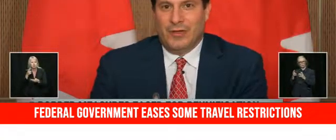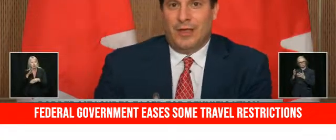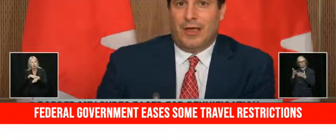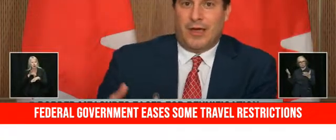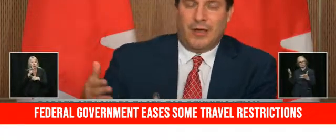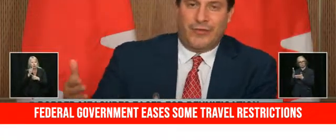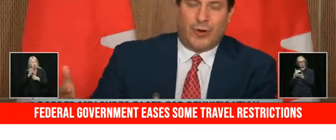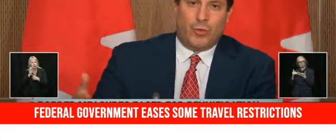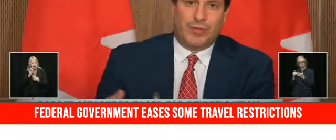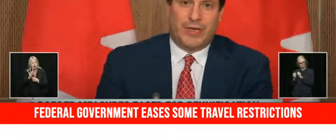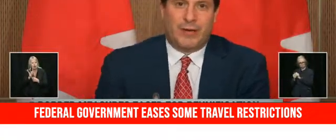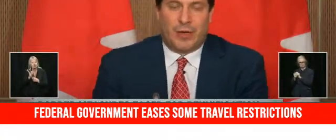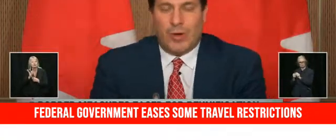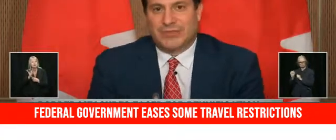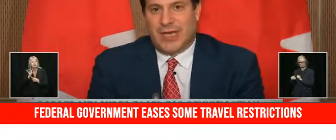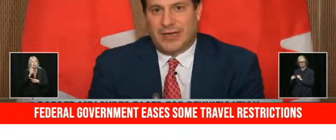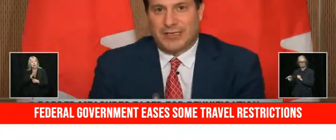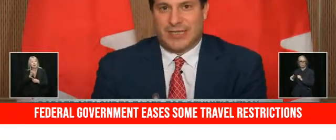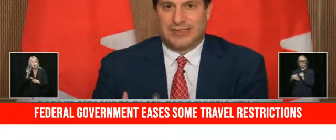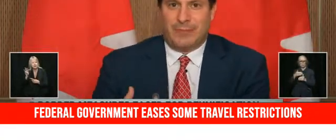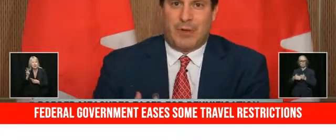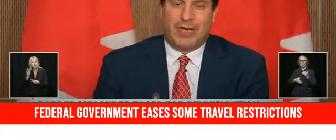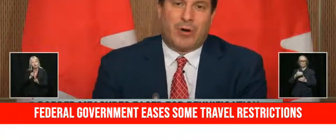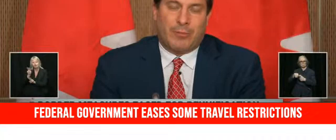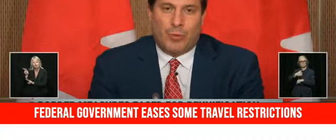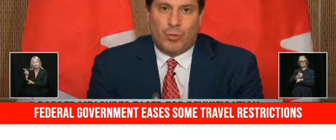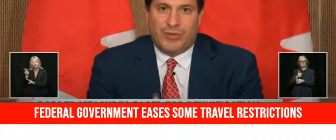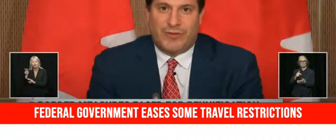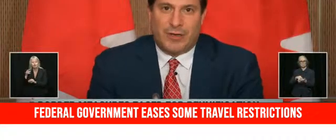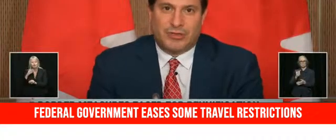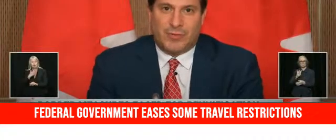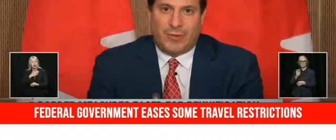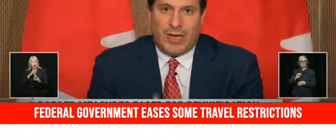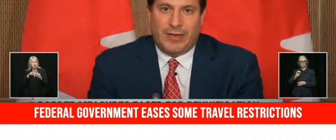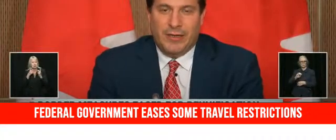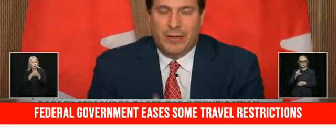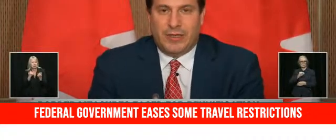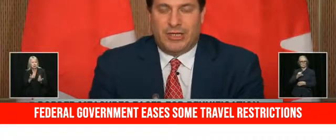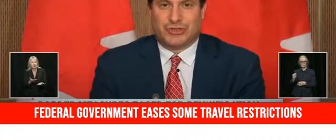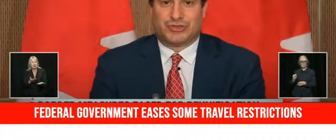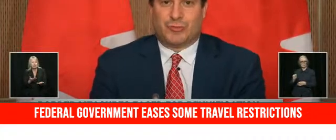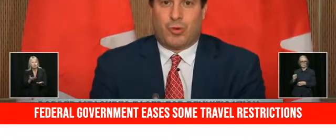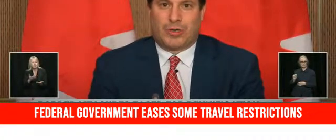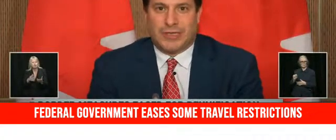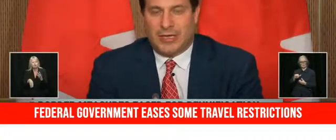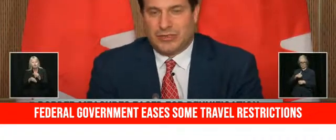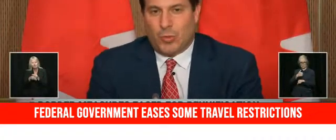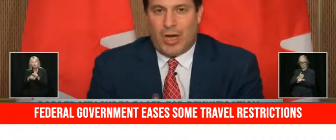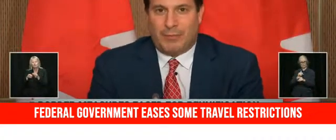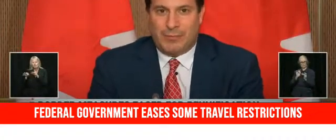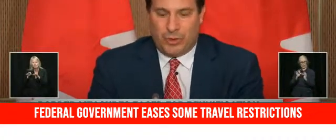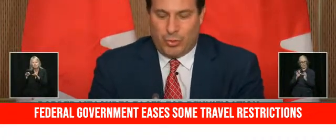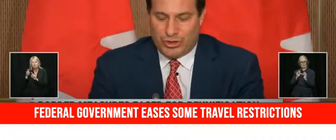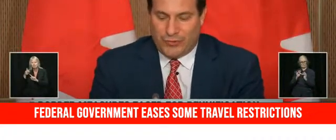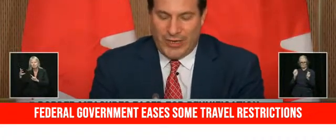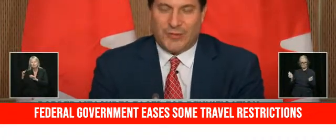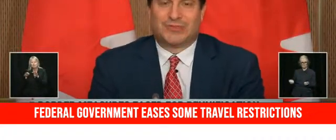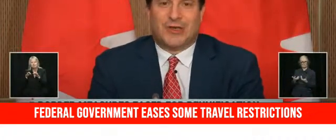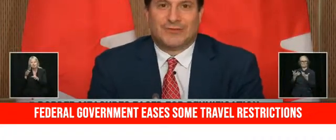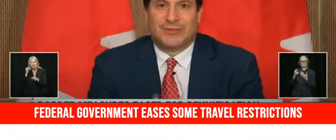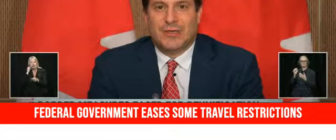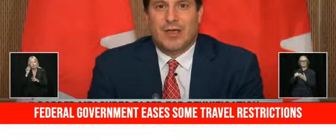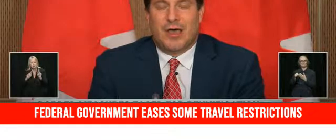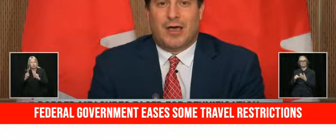And there will be a website. And as I said, my department will be there to provide the additional support to walk people who wish to